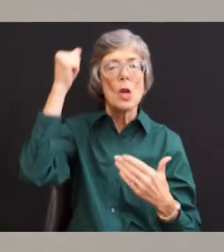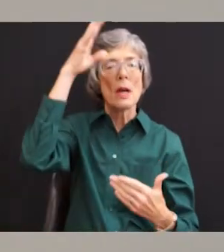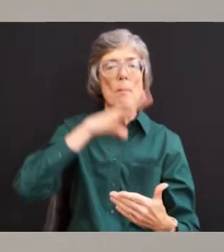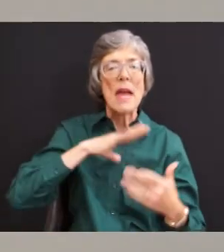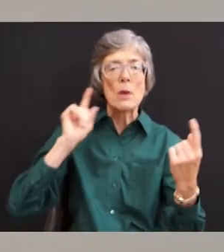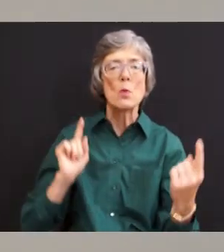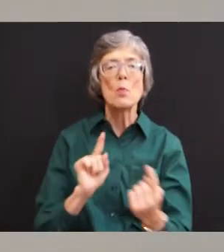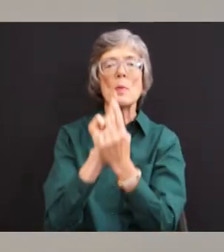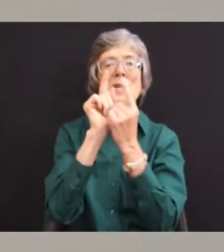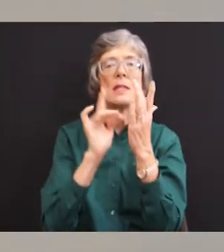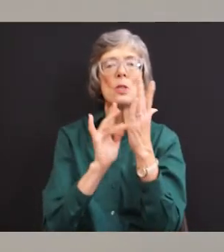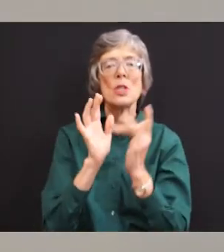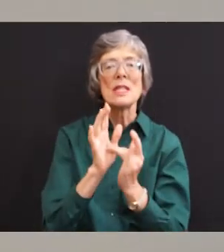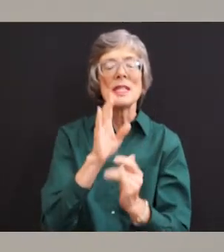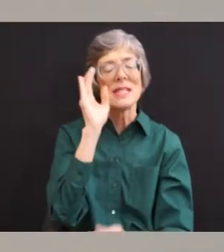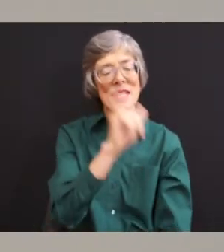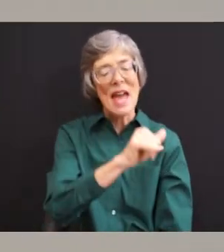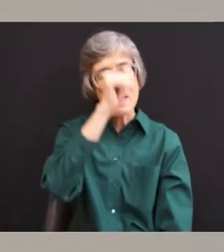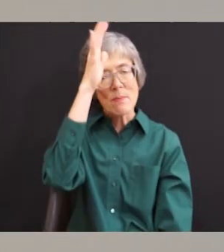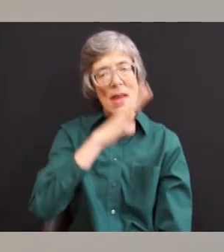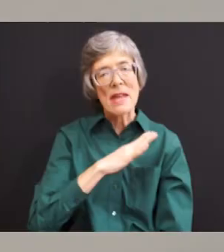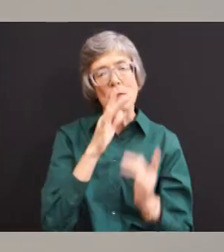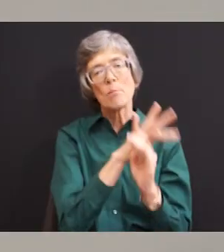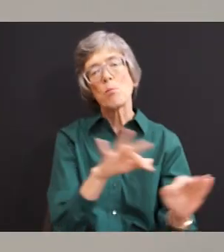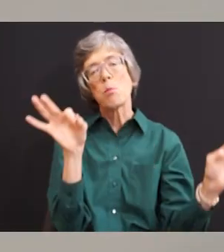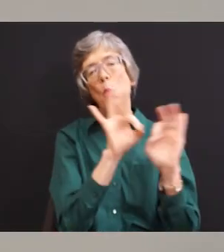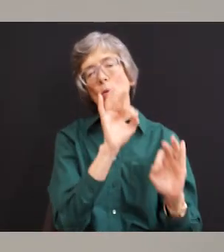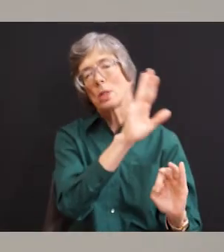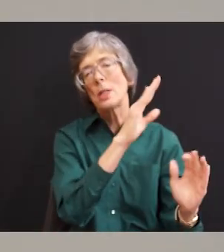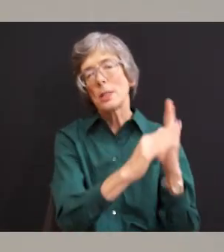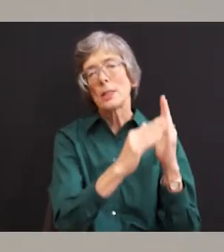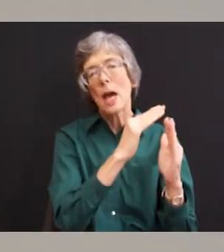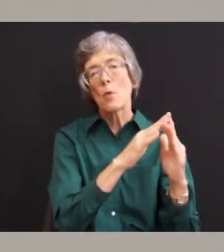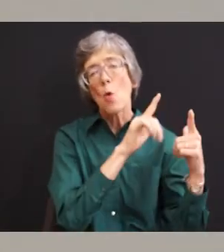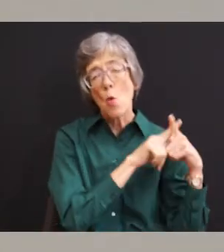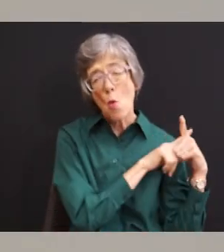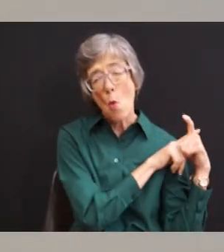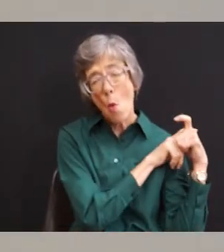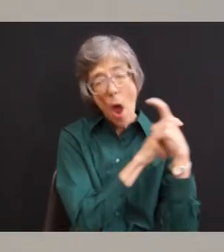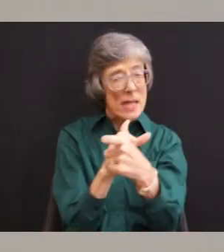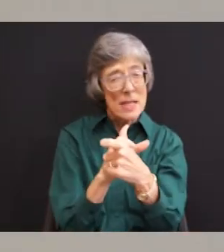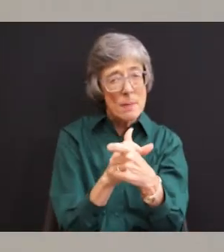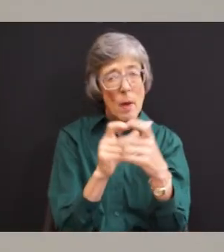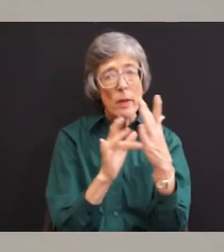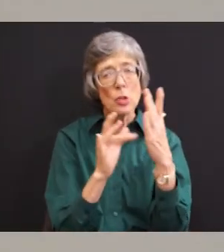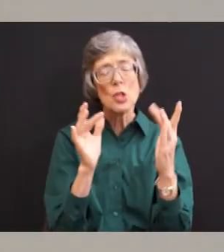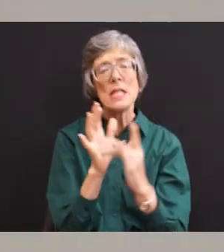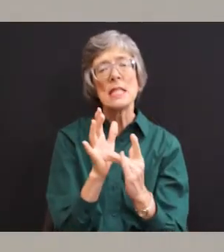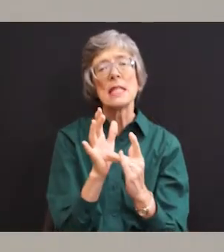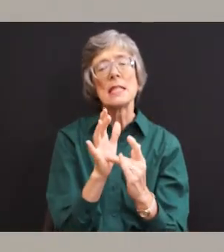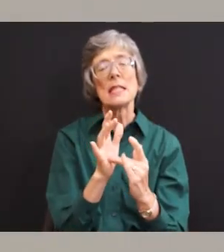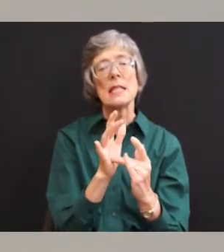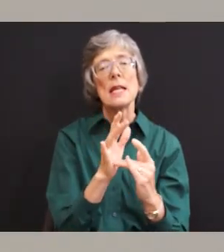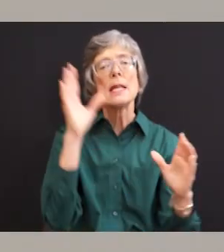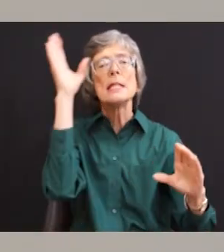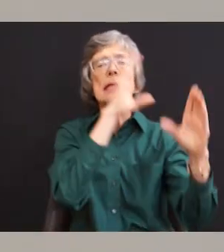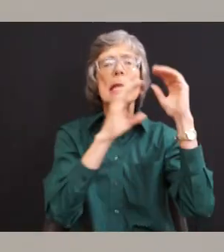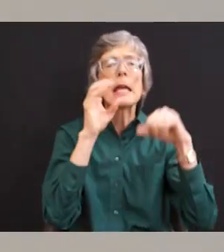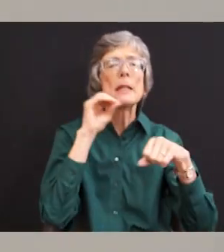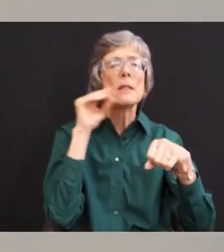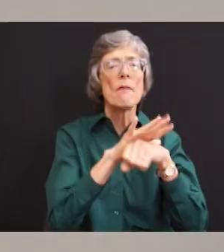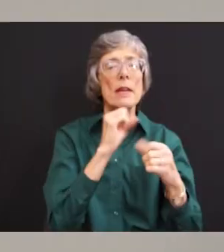This guy, probably a big deal in his town, runs up to Jesus, Gospel tells us, seeking his advice or his